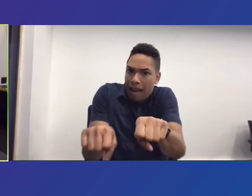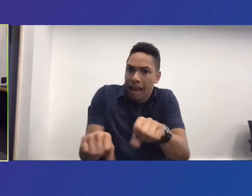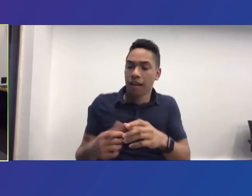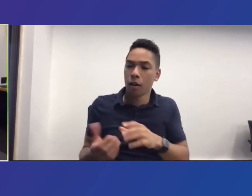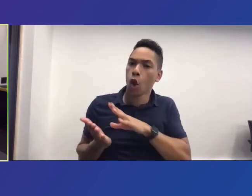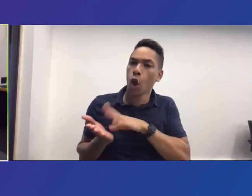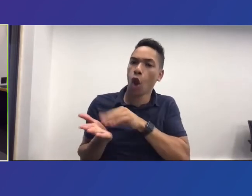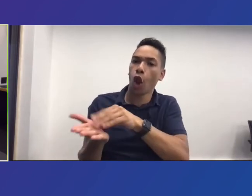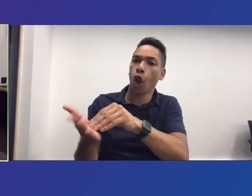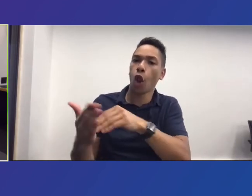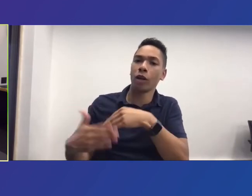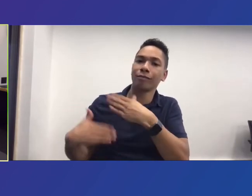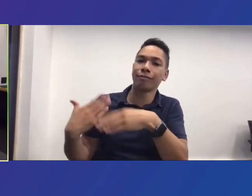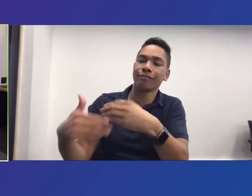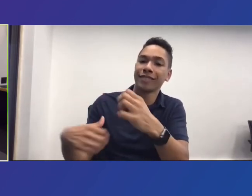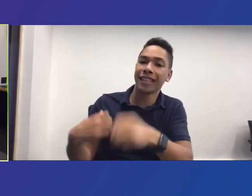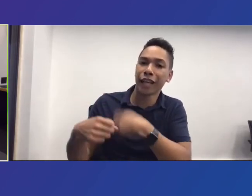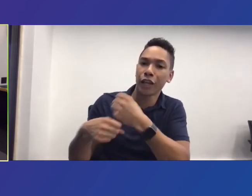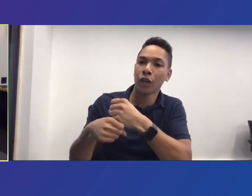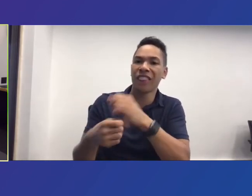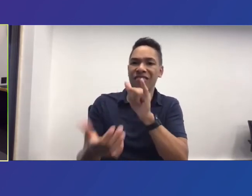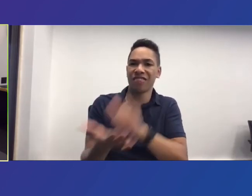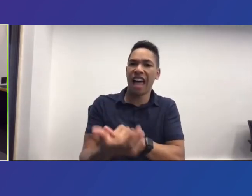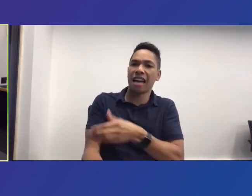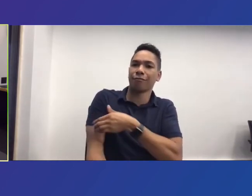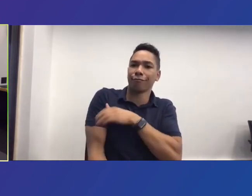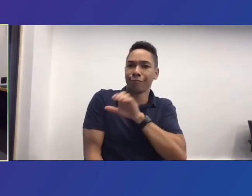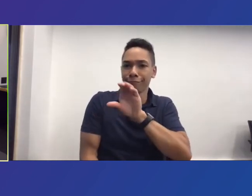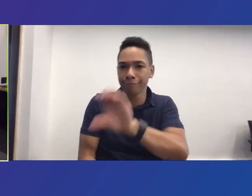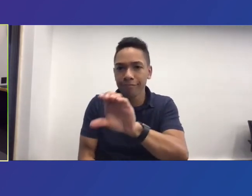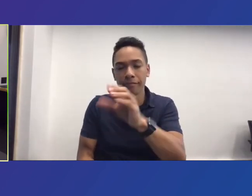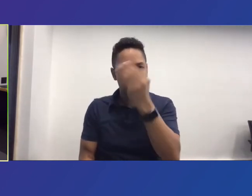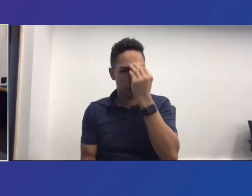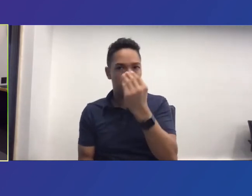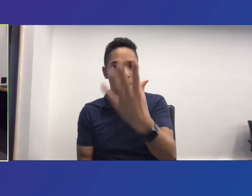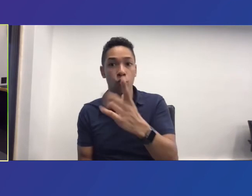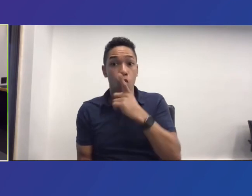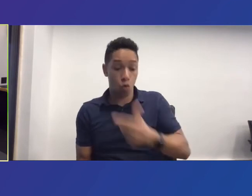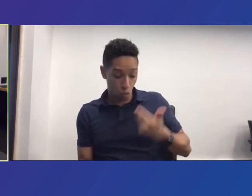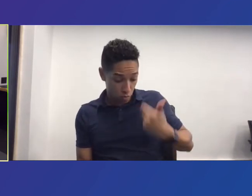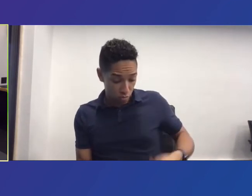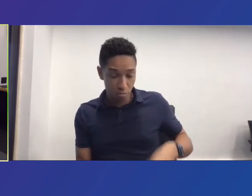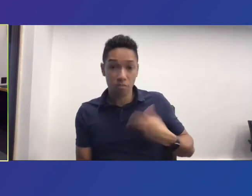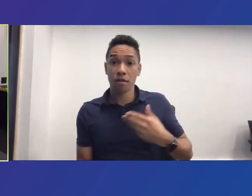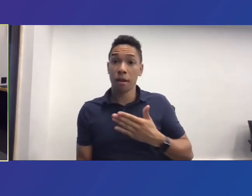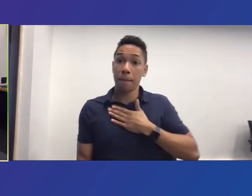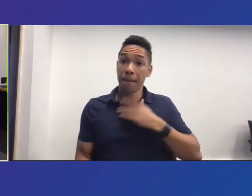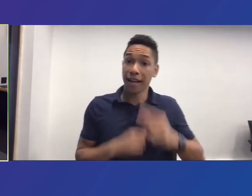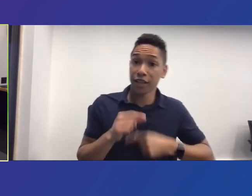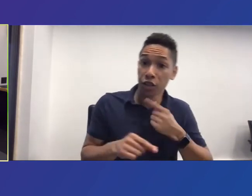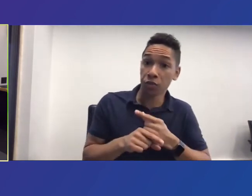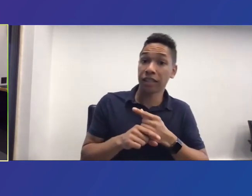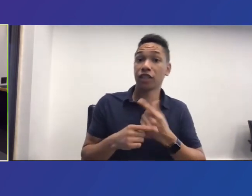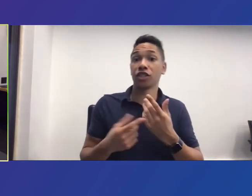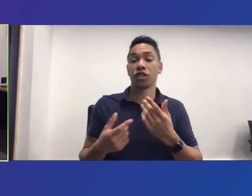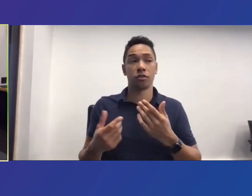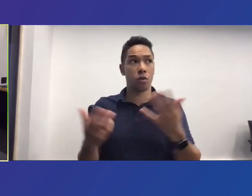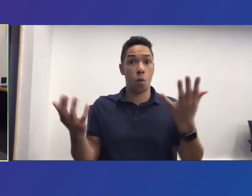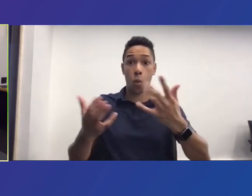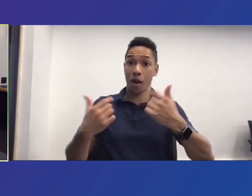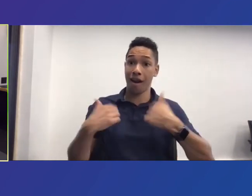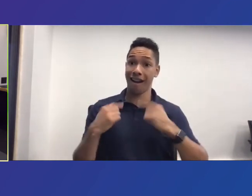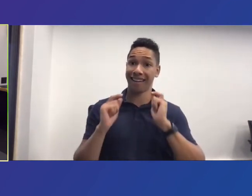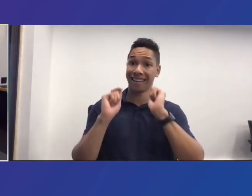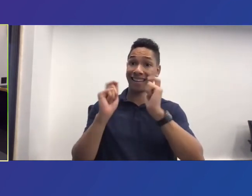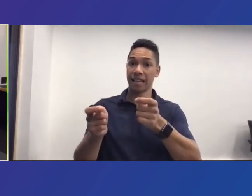throughout the years. So that kind of empowers them to let them know that, who I am and where I know in my generation. And what I'm giving is